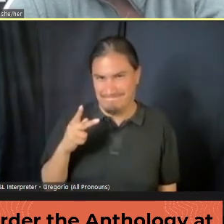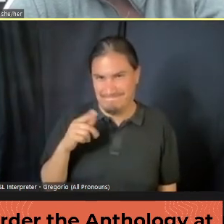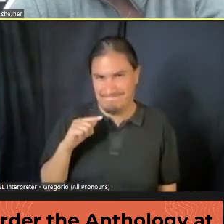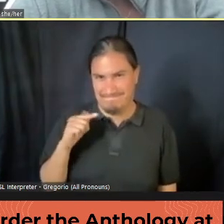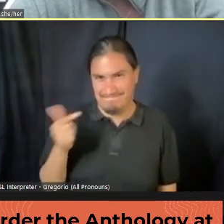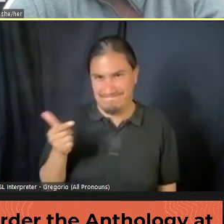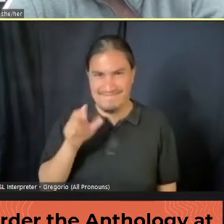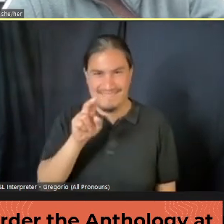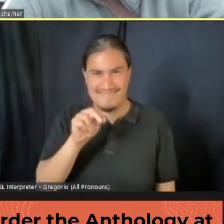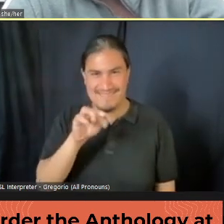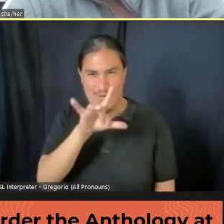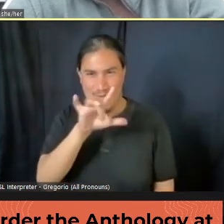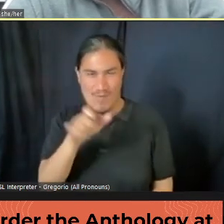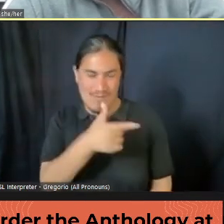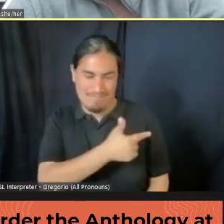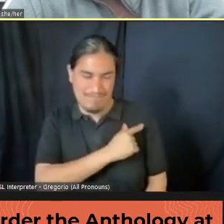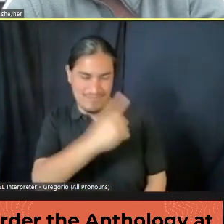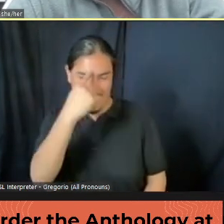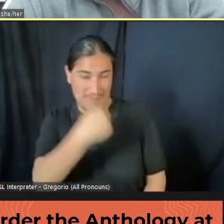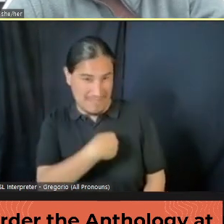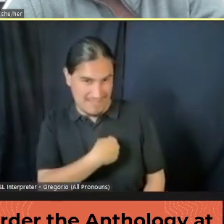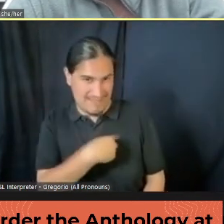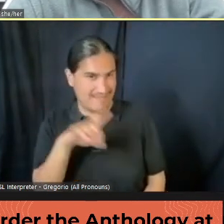I think for me,